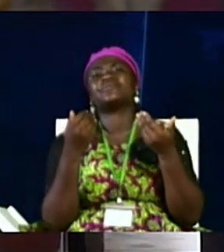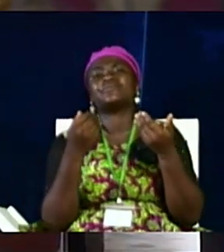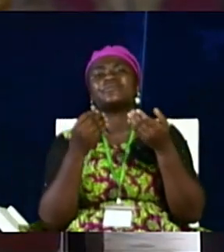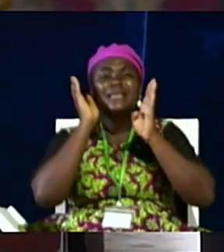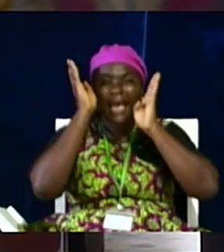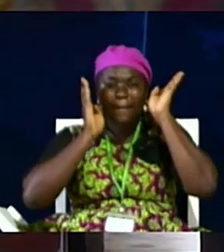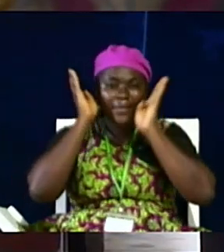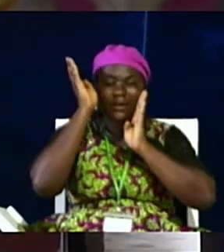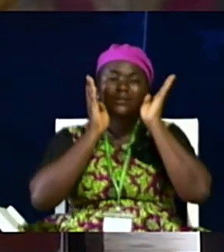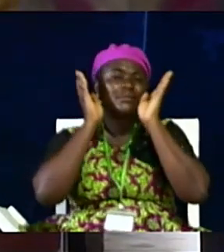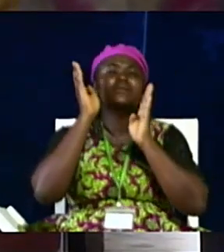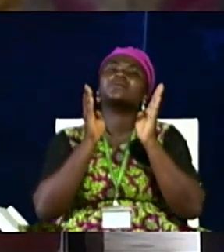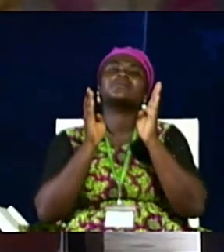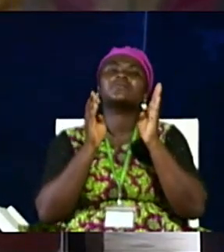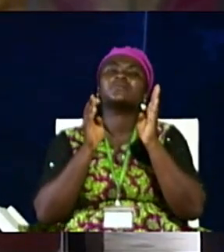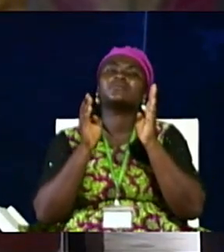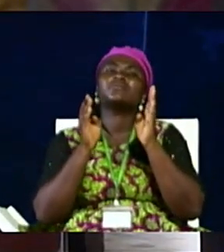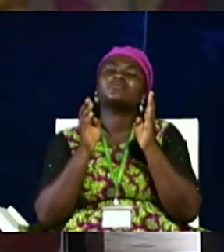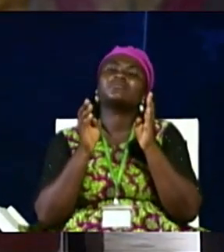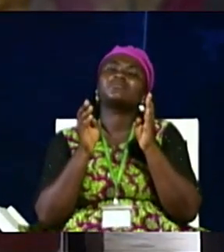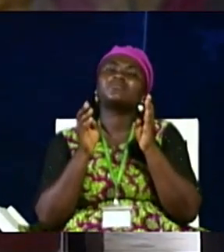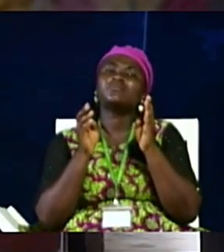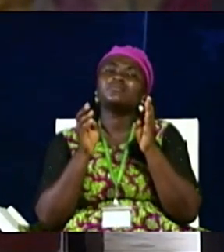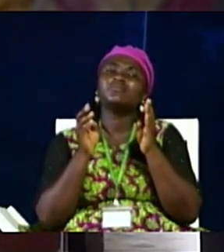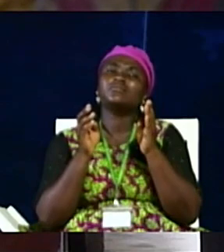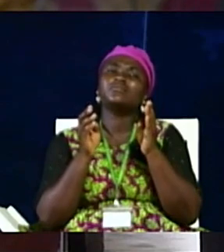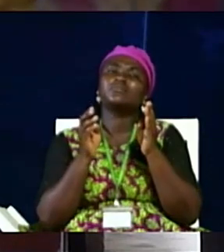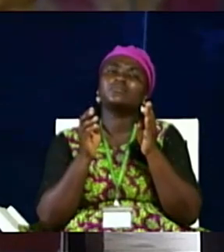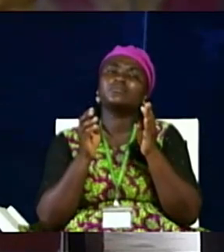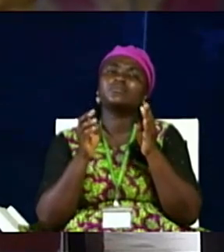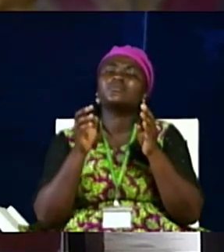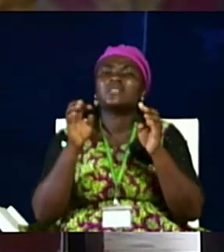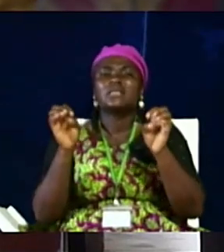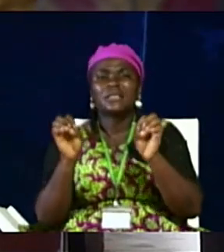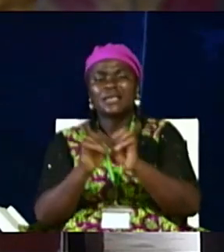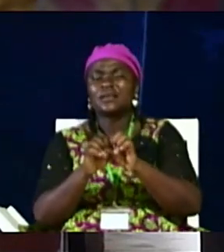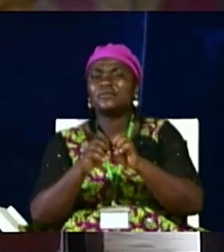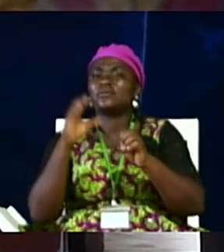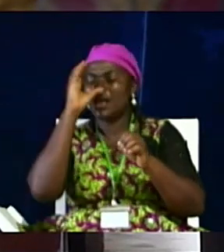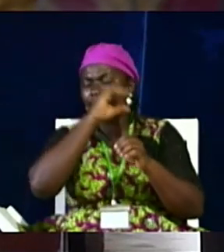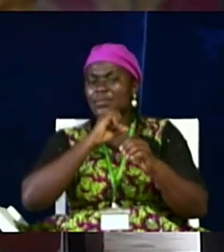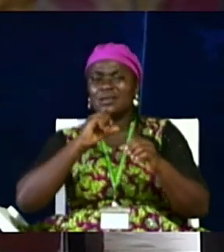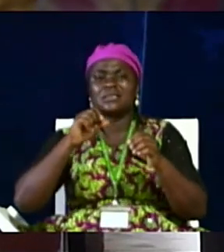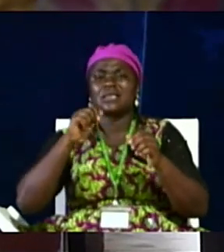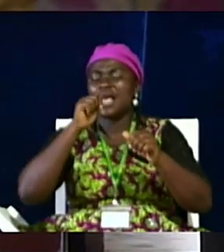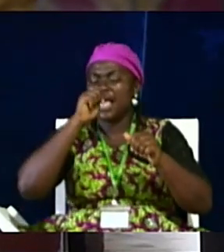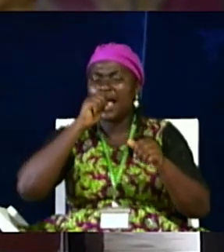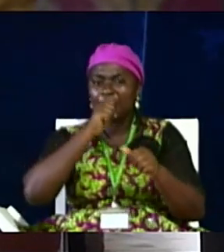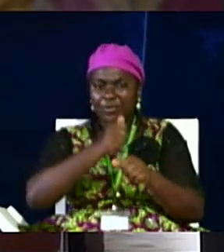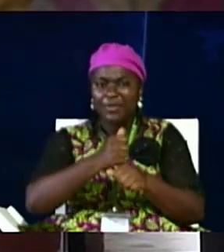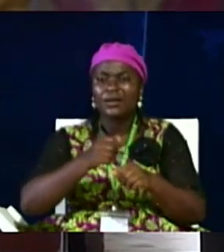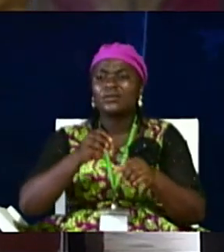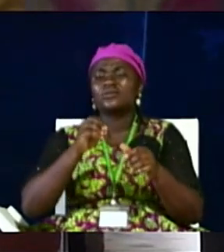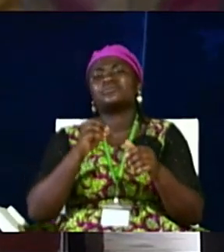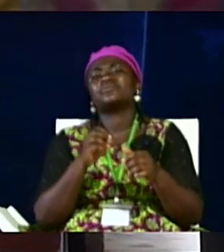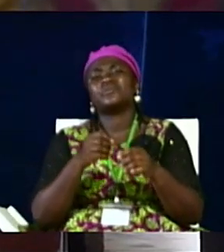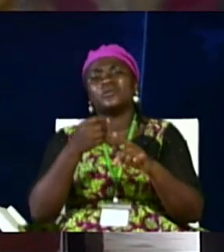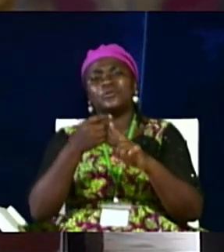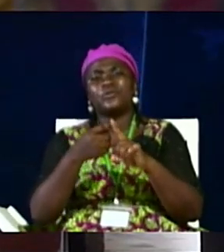dishonor, disrepute, or even disapproval or sanction from a regulating